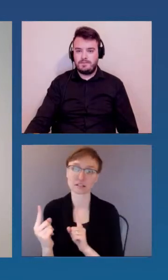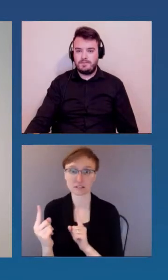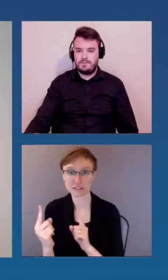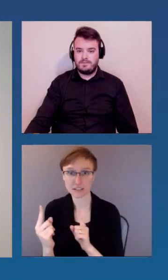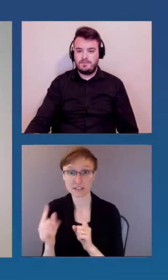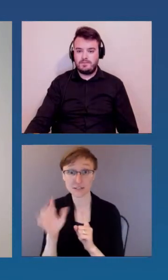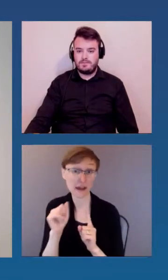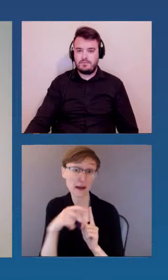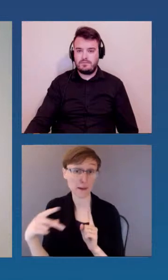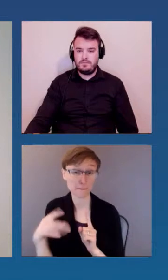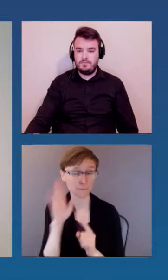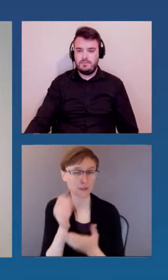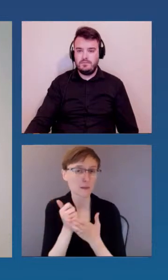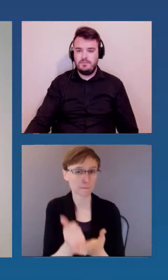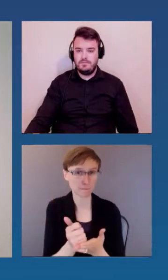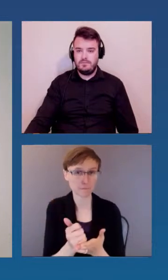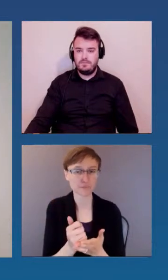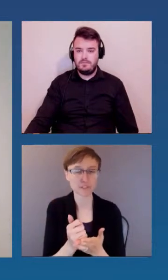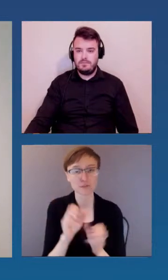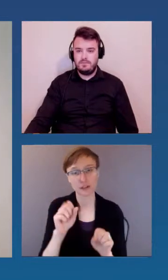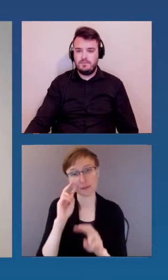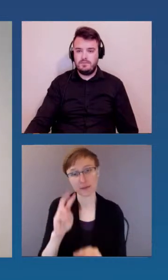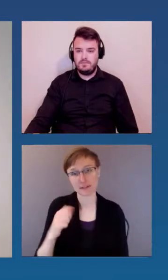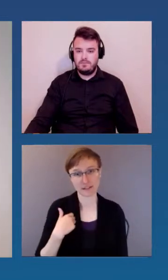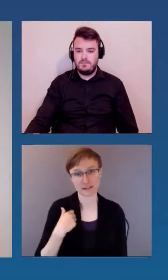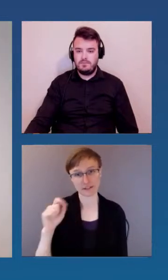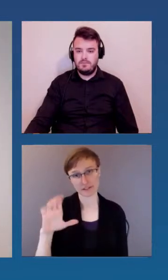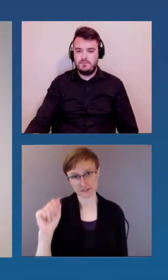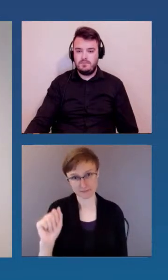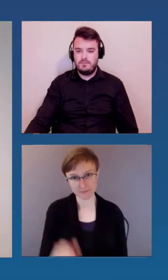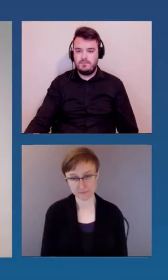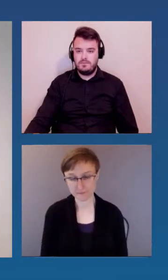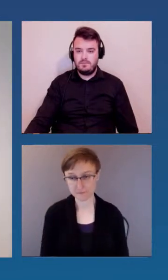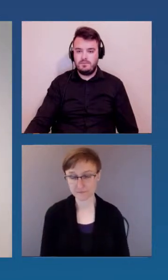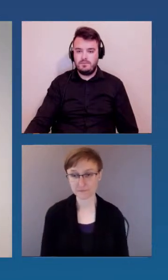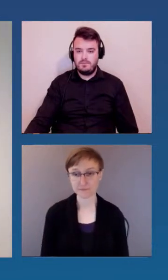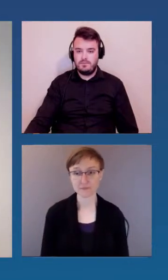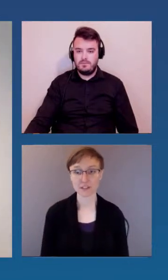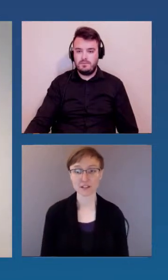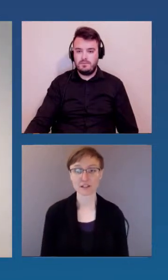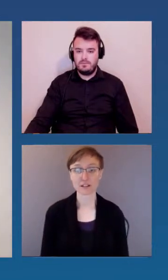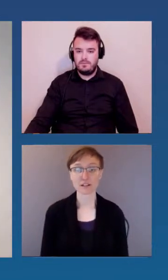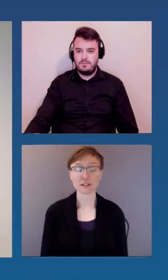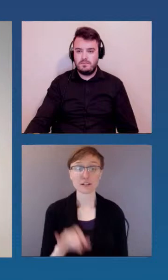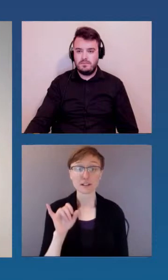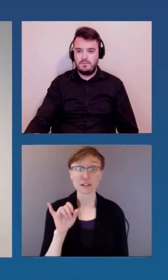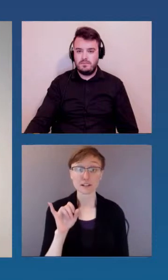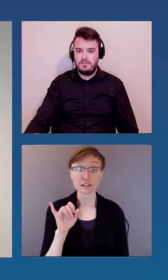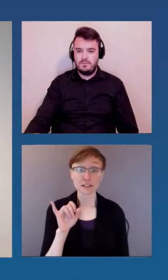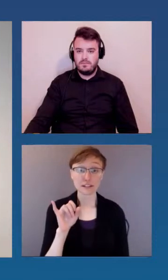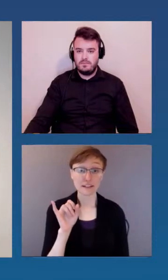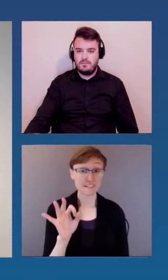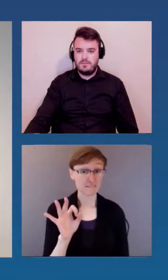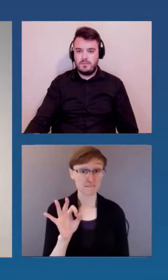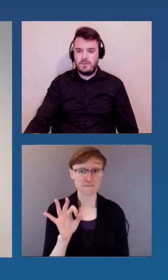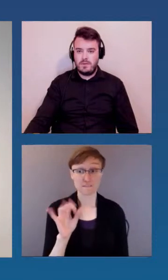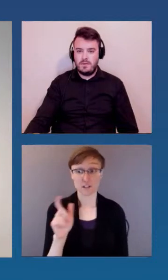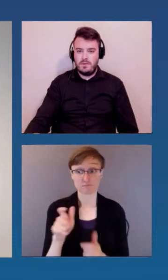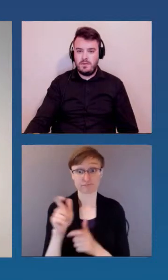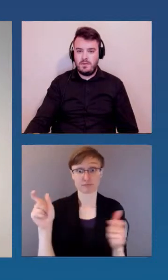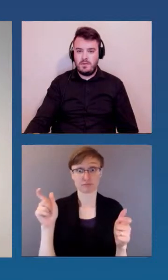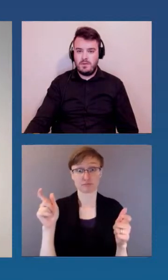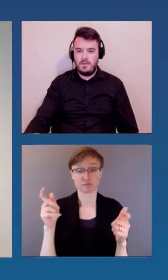distancing, that limits the risk of transmission. Certainly when people are in classes together,